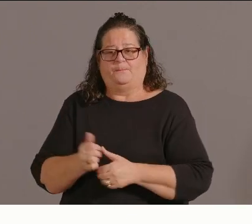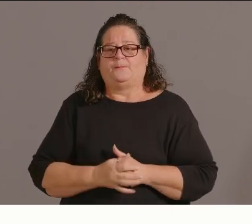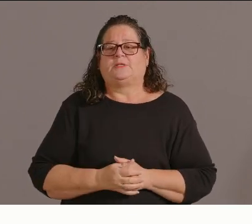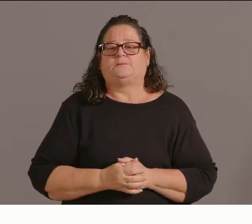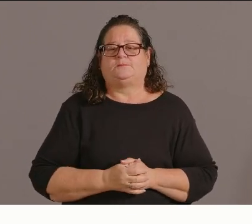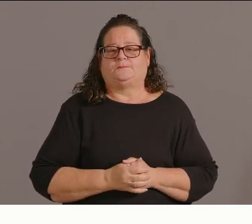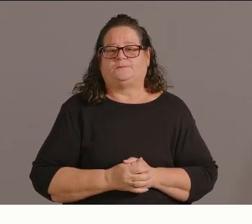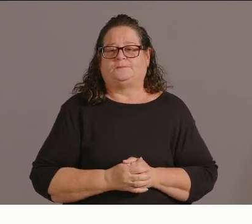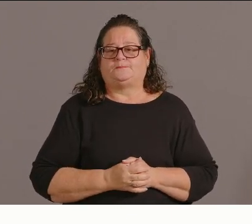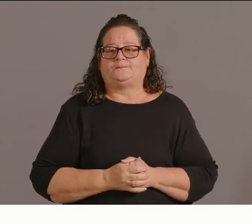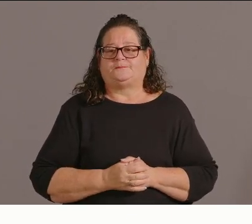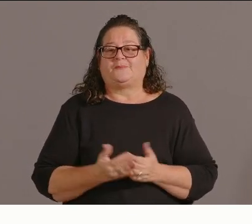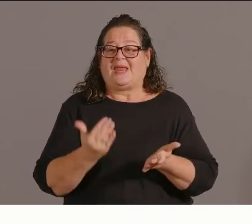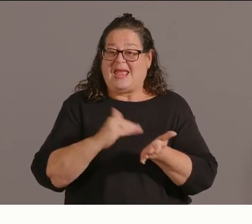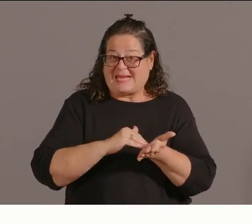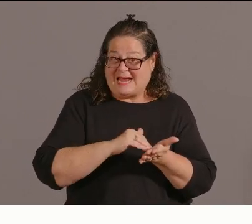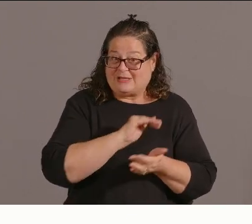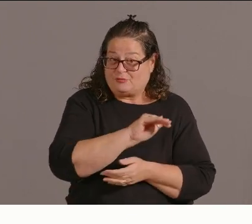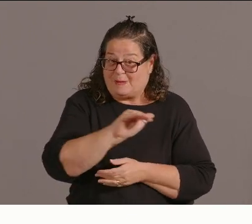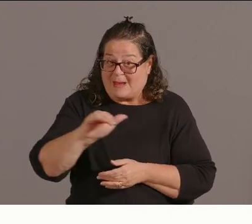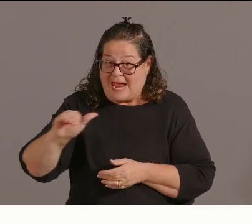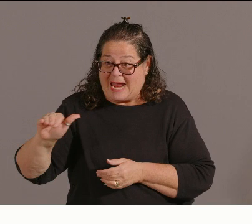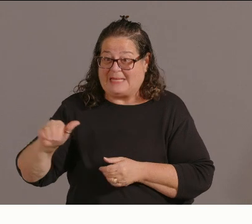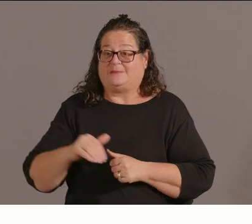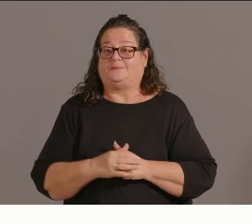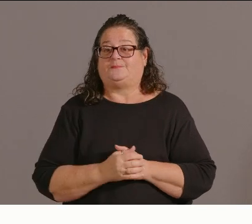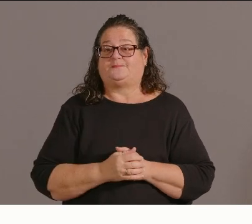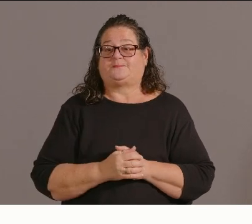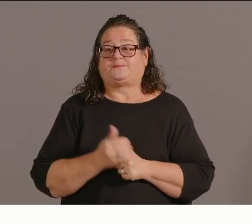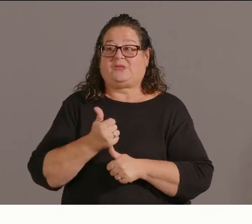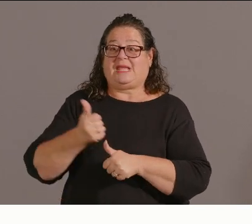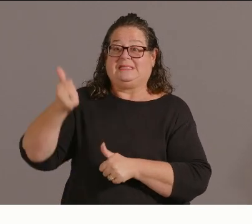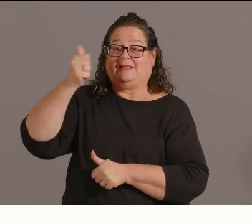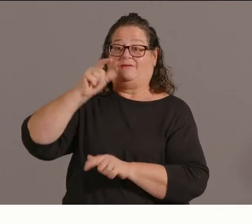And again, just as a reminder, the Executive Order